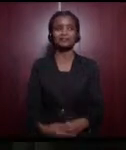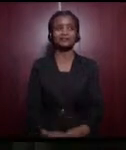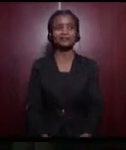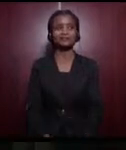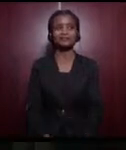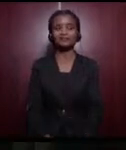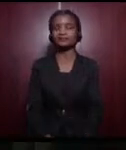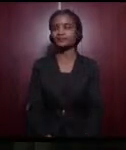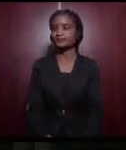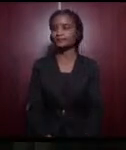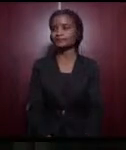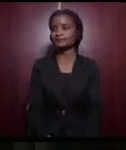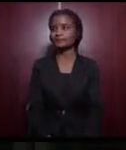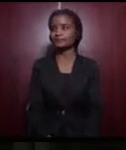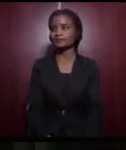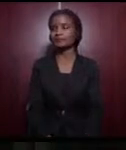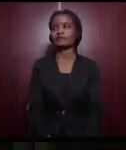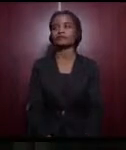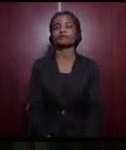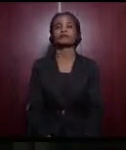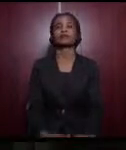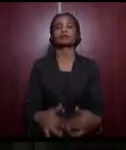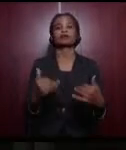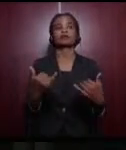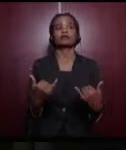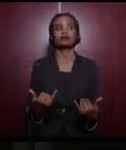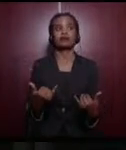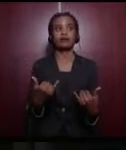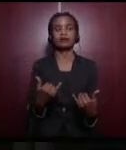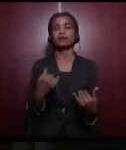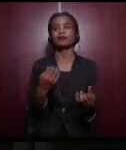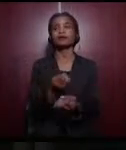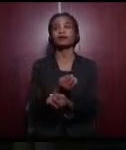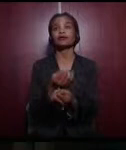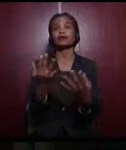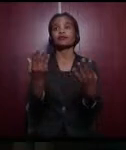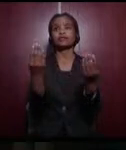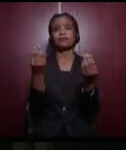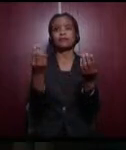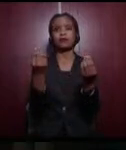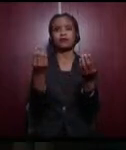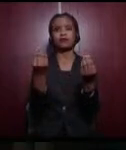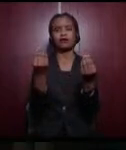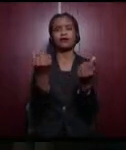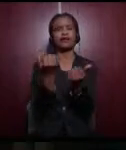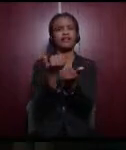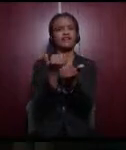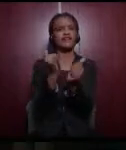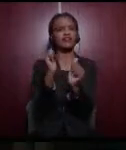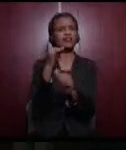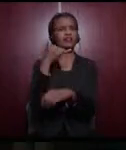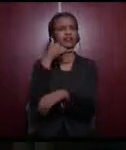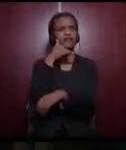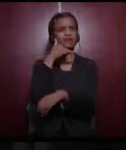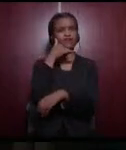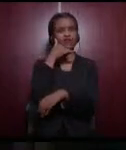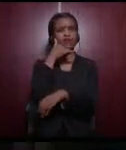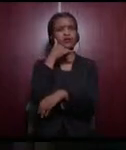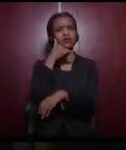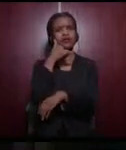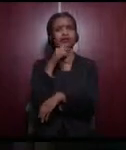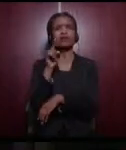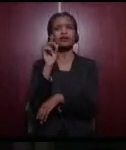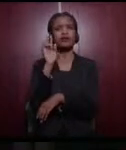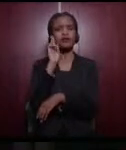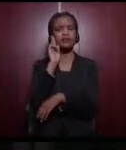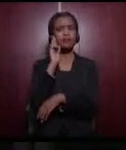No, ke tlo lefa that toll-free number. A lot of people raised, there's a young man who raised